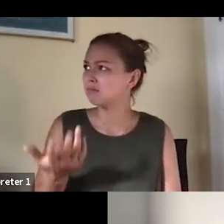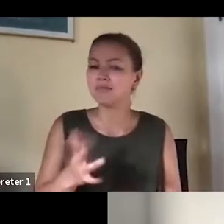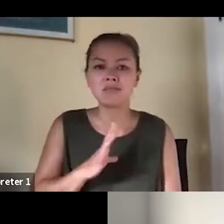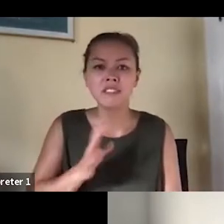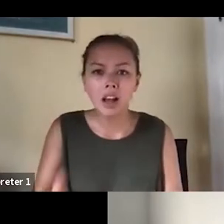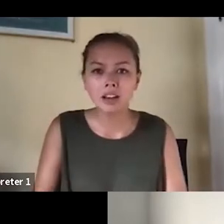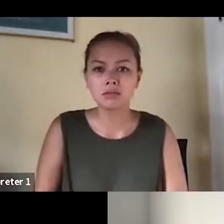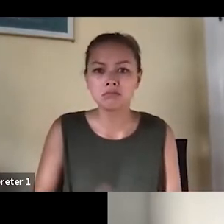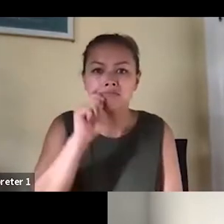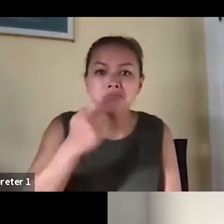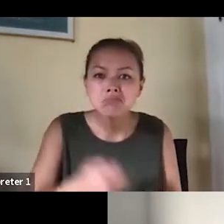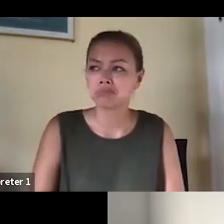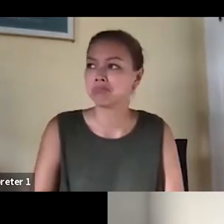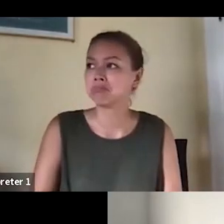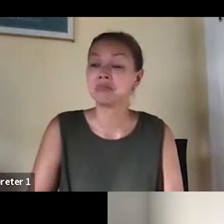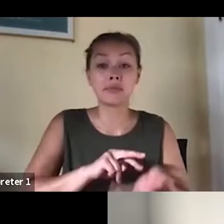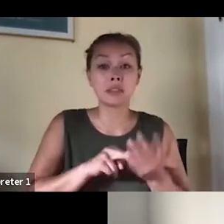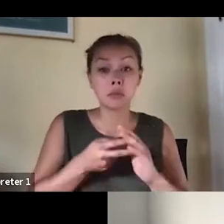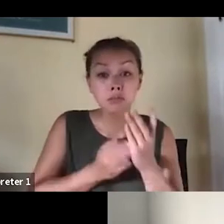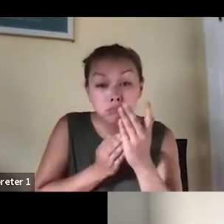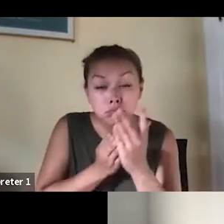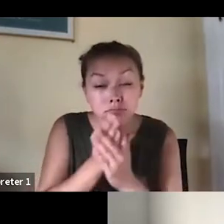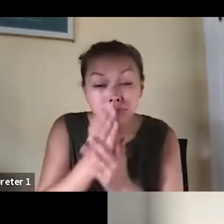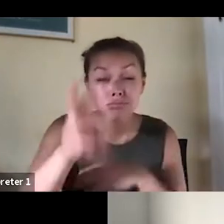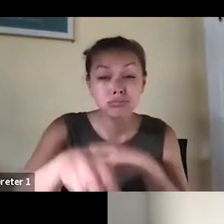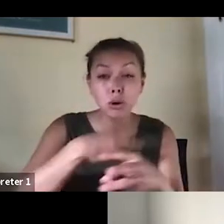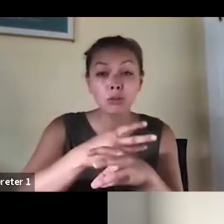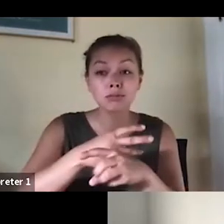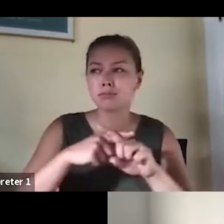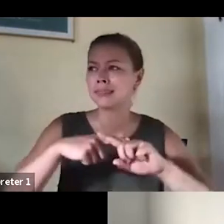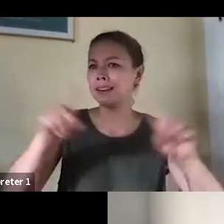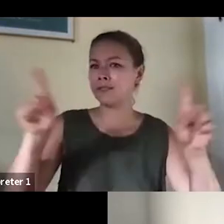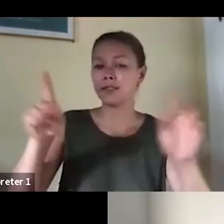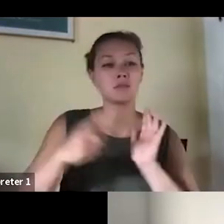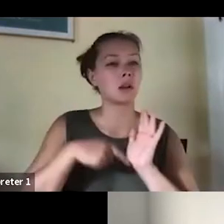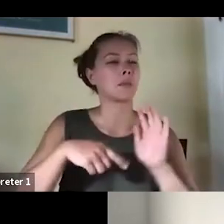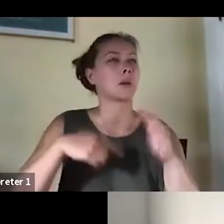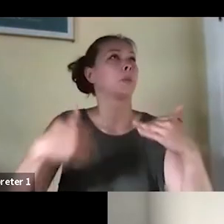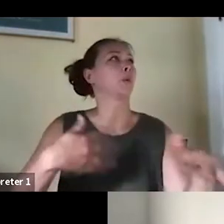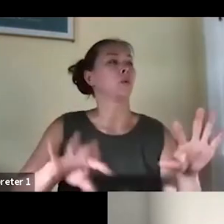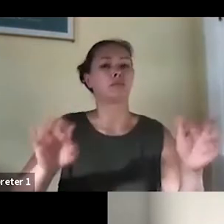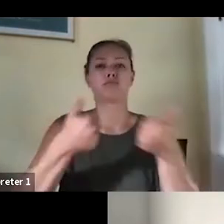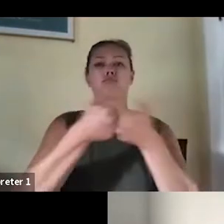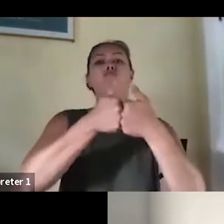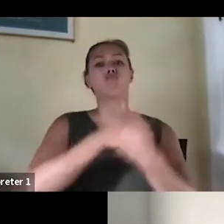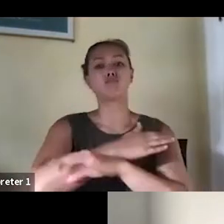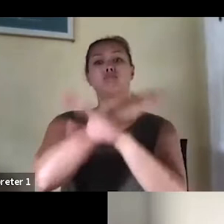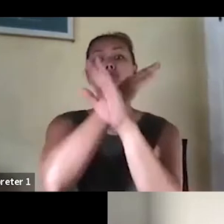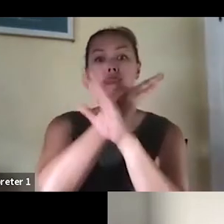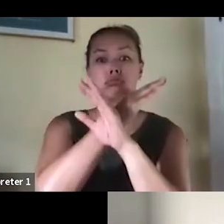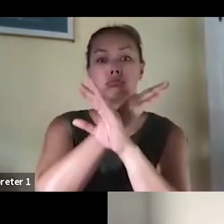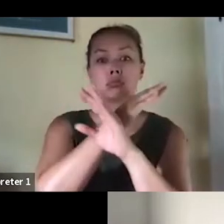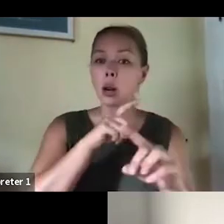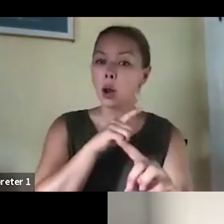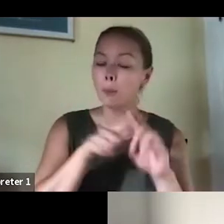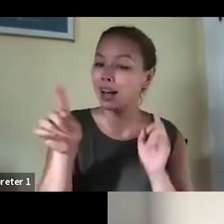move through this world in different ways, sometimes really challenging ways. But there's also really beautiful parts of that